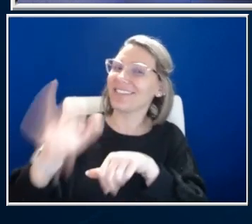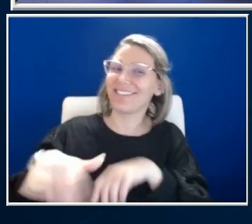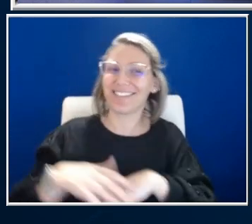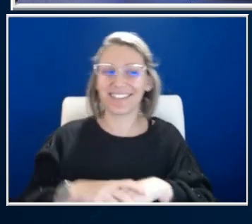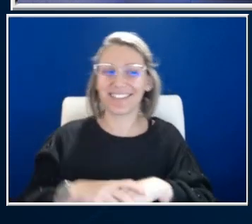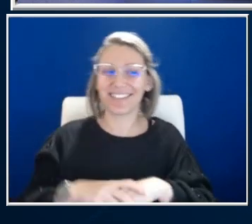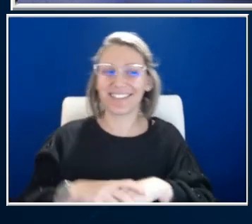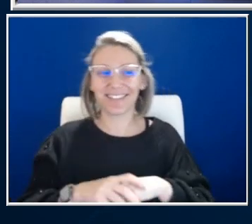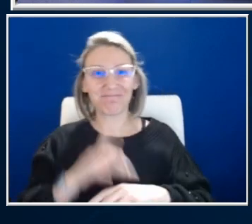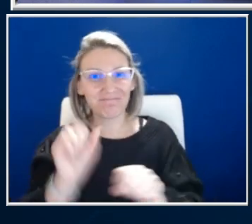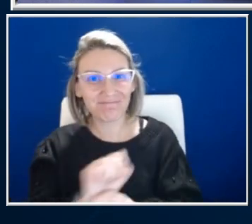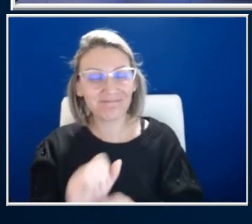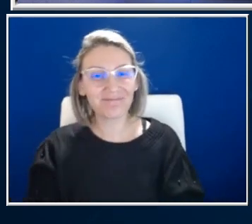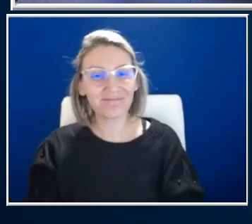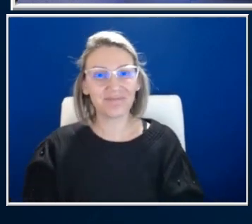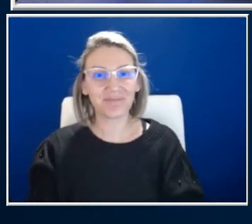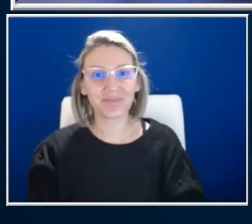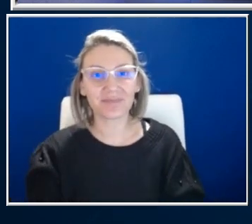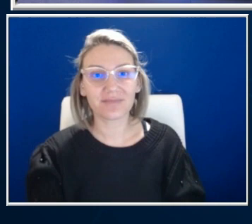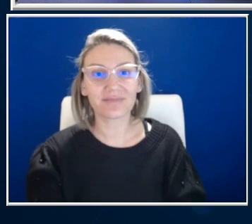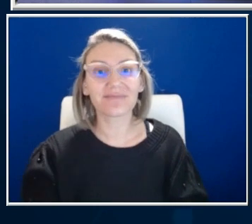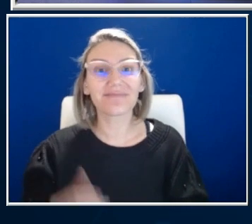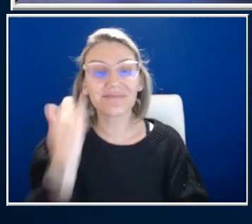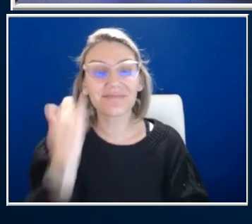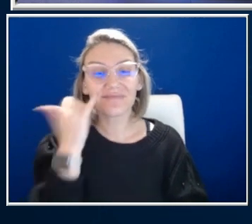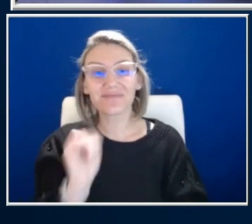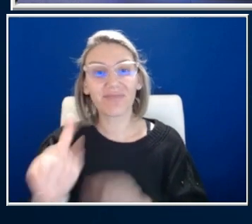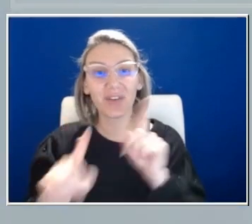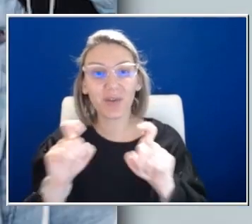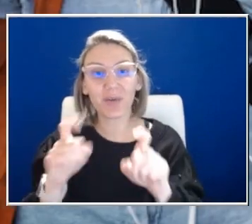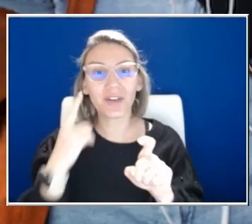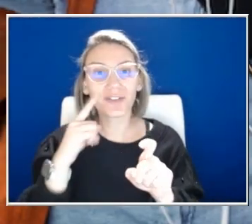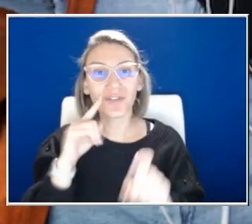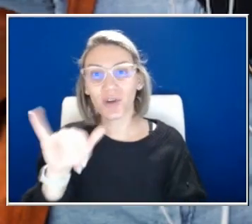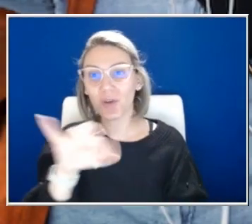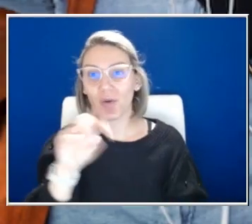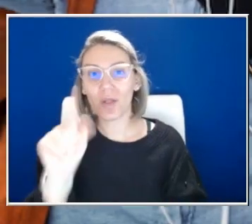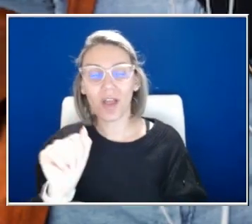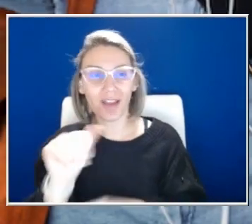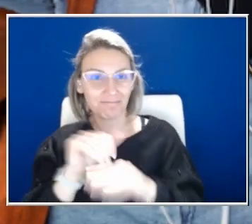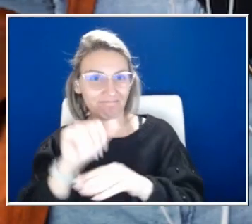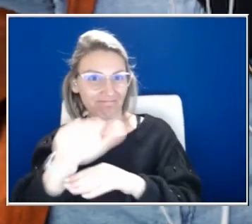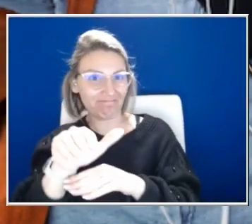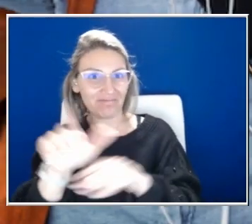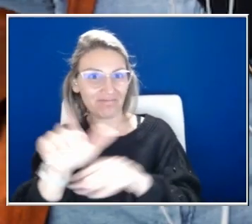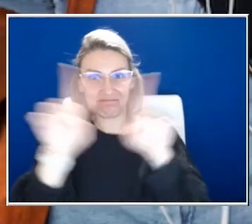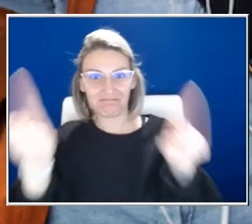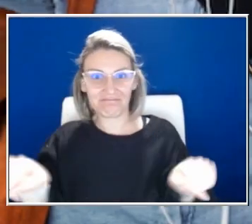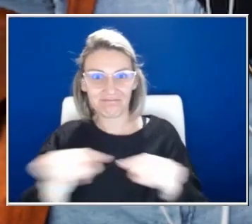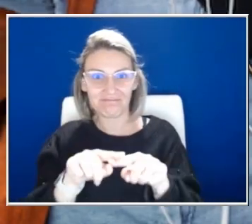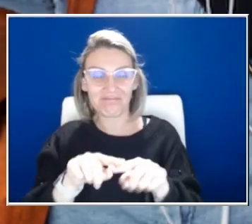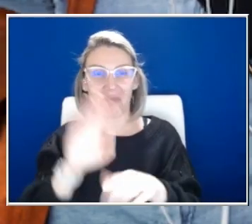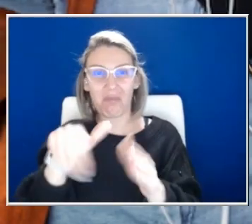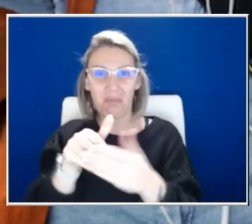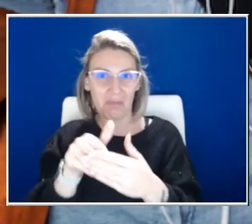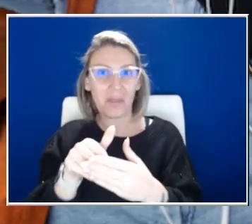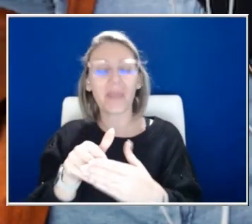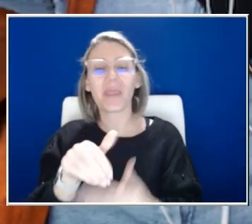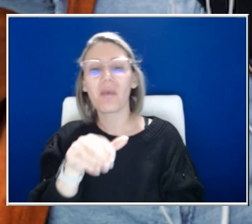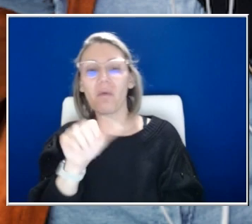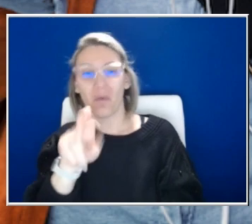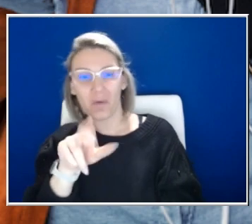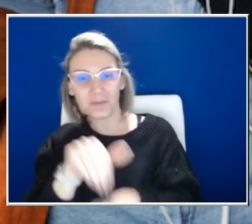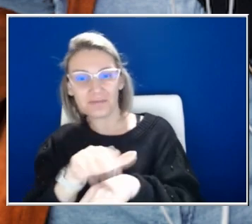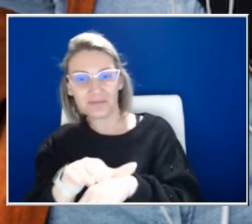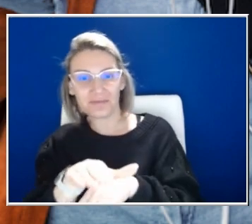Absolutely. All right, if you have questions for Yolanda or our doctors, go ahead and send those in to YouTube, Facebook. You could tweet us or send them to the Medical News Network. Info is there on